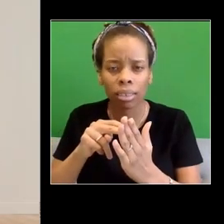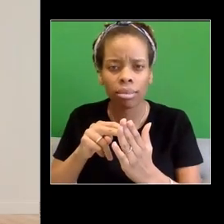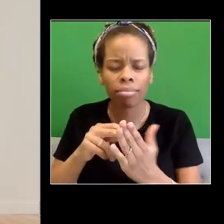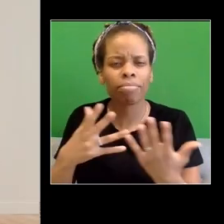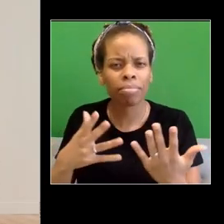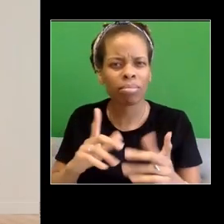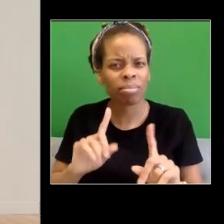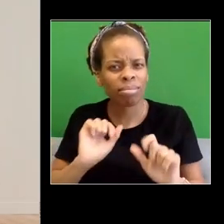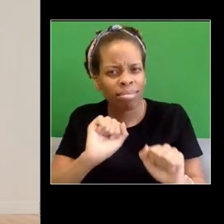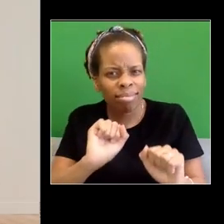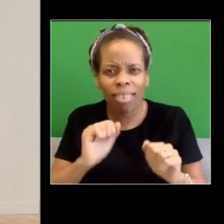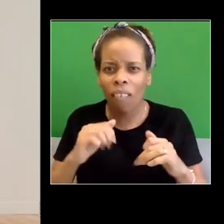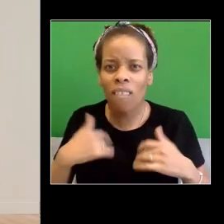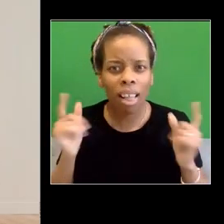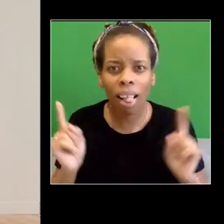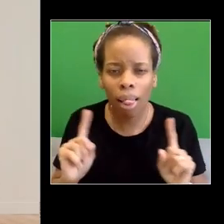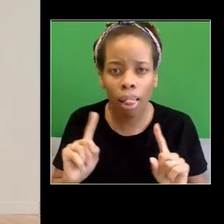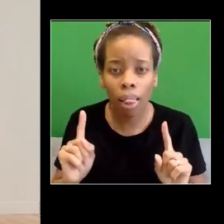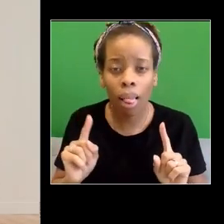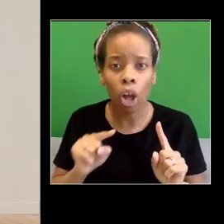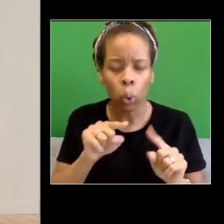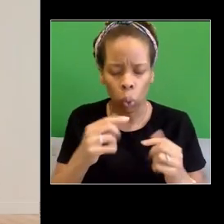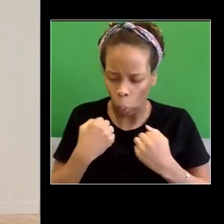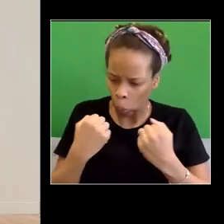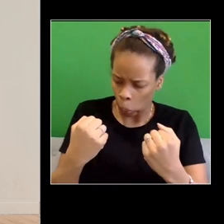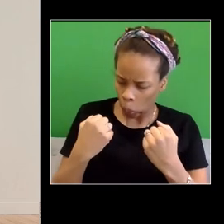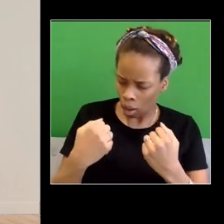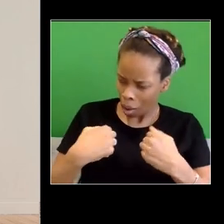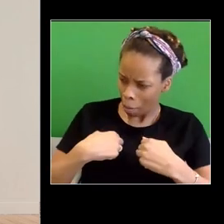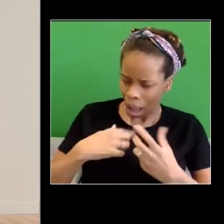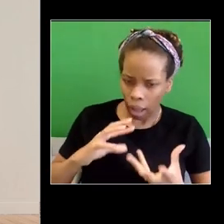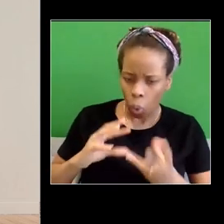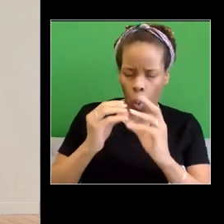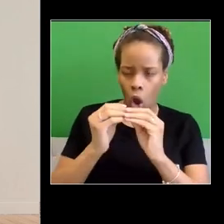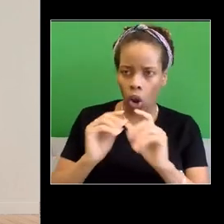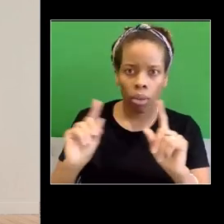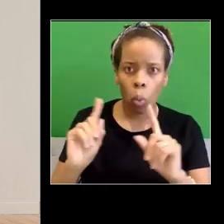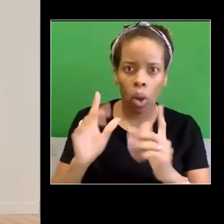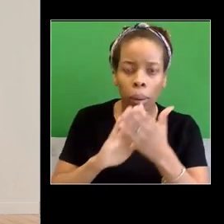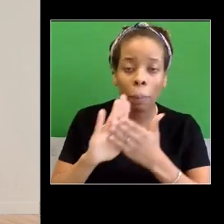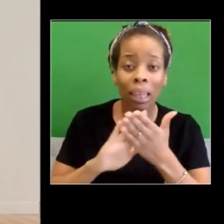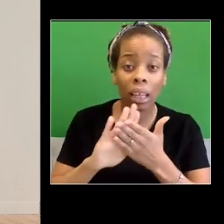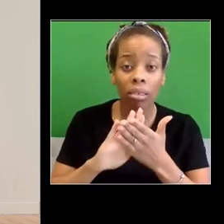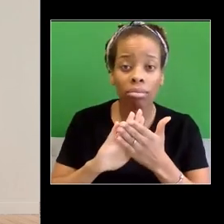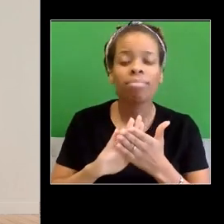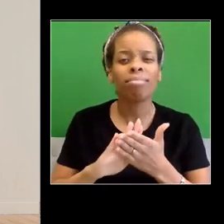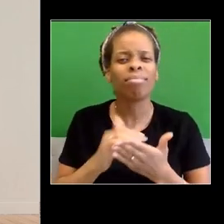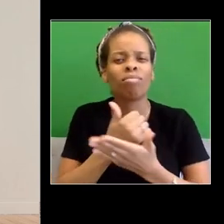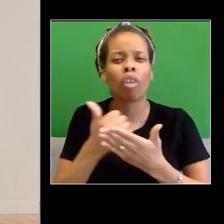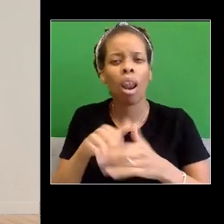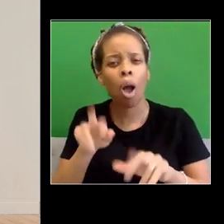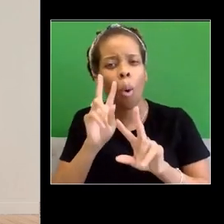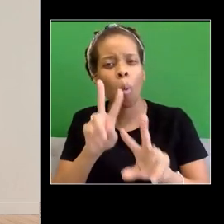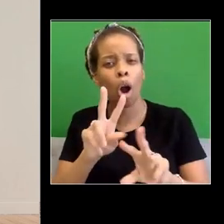you about your own work? I have often, in listening to you speak, when you speak of